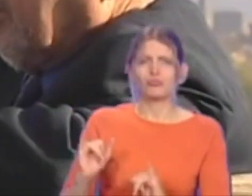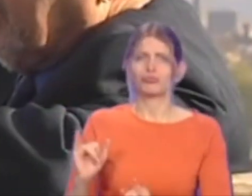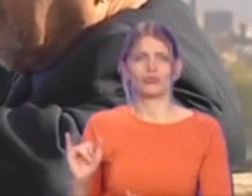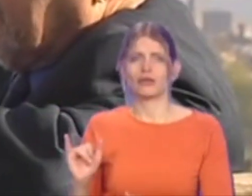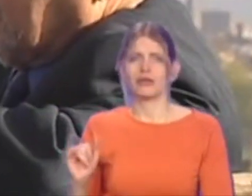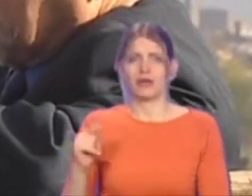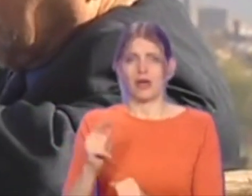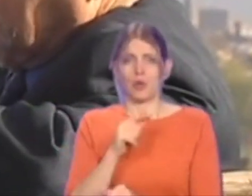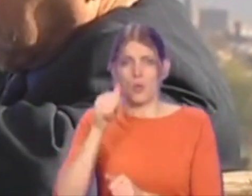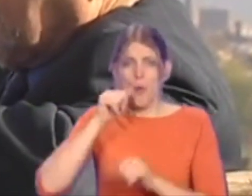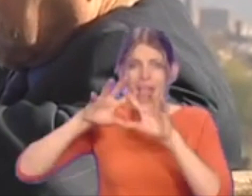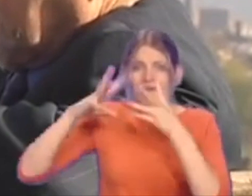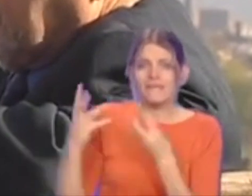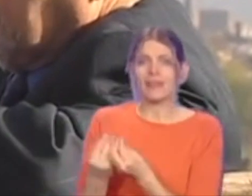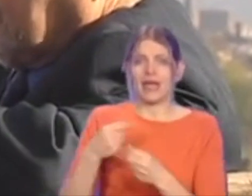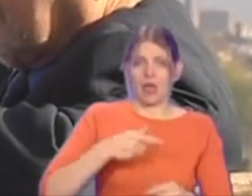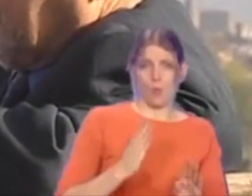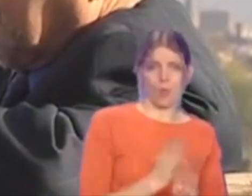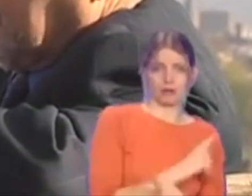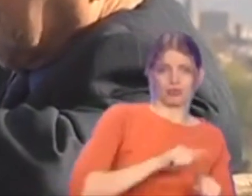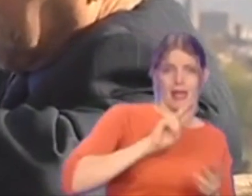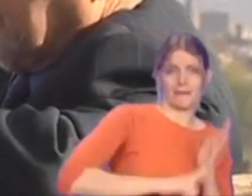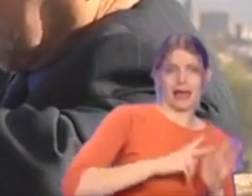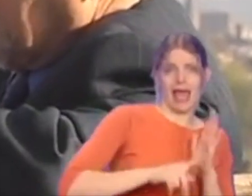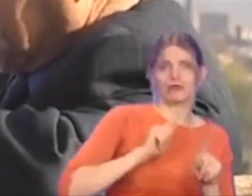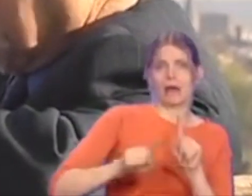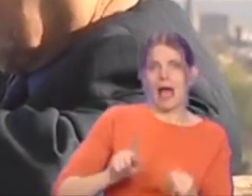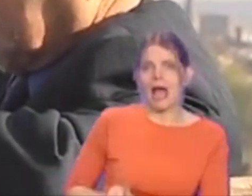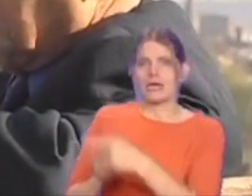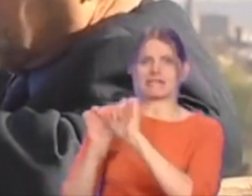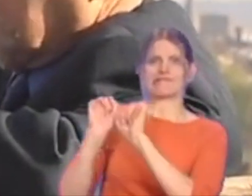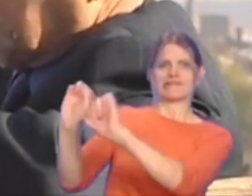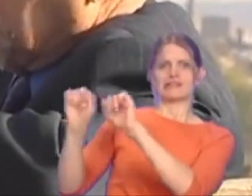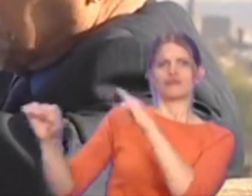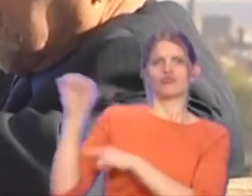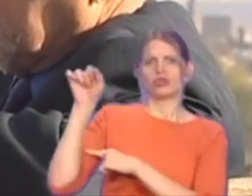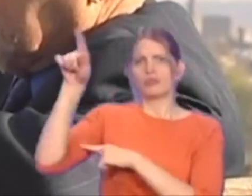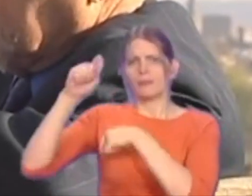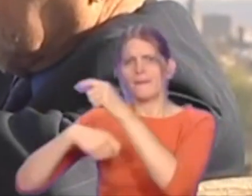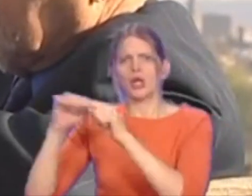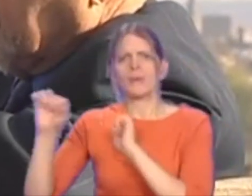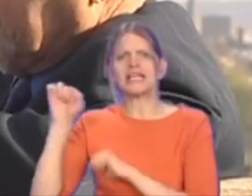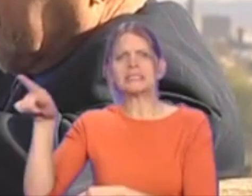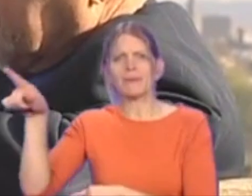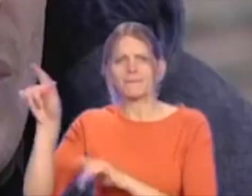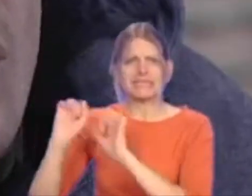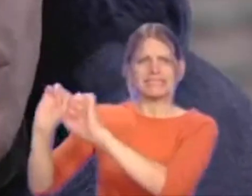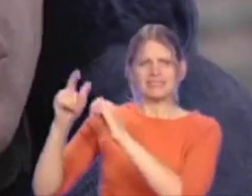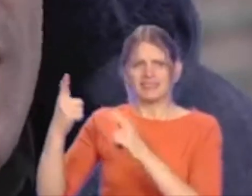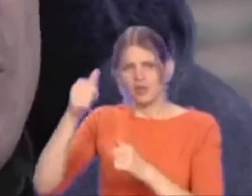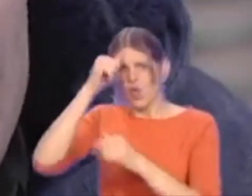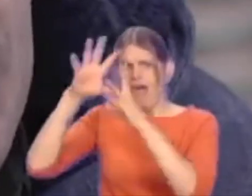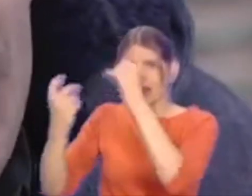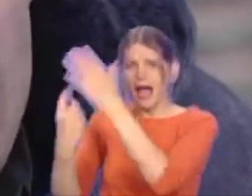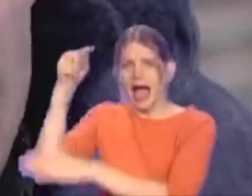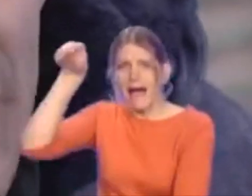against the Soviet Union during that period, from the time that Philby first got in there until he was exposed in 1963 and fled.